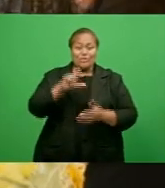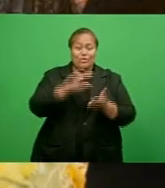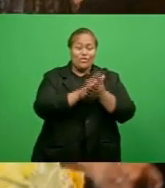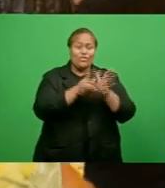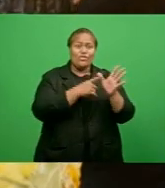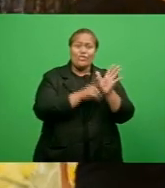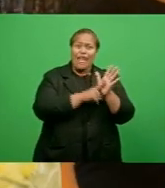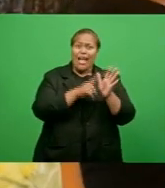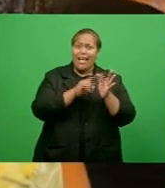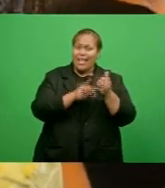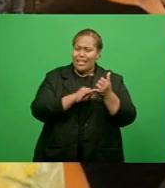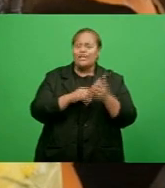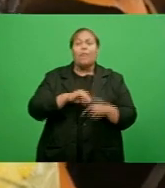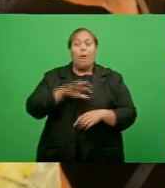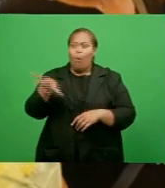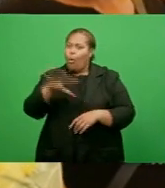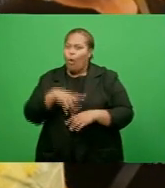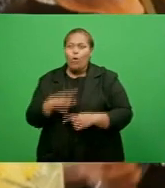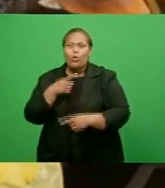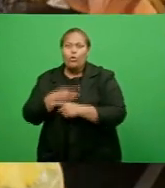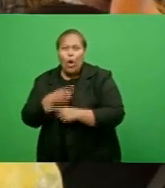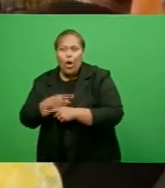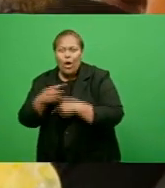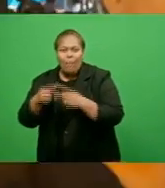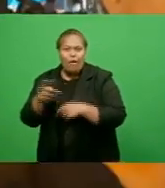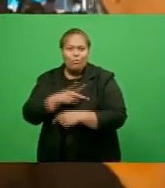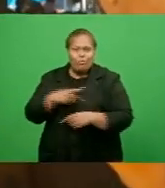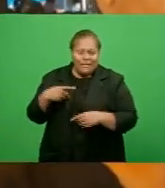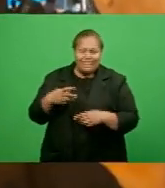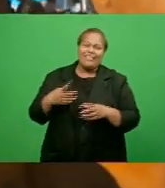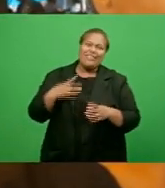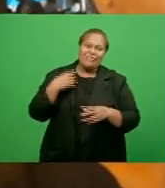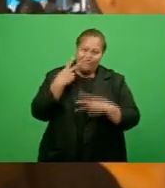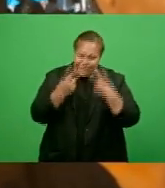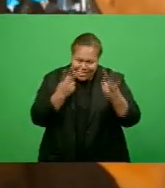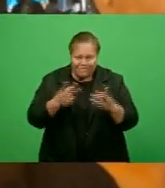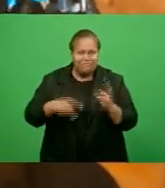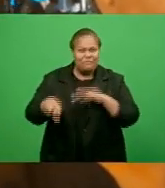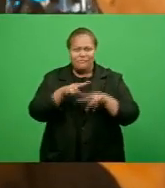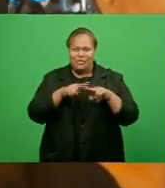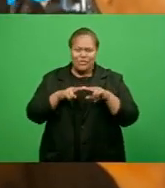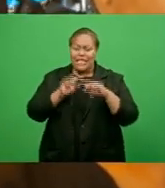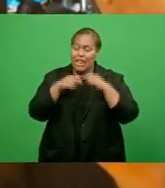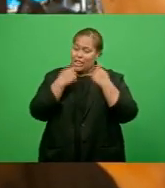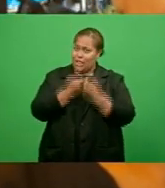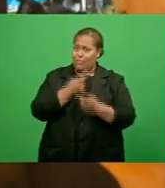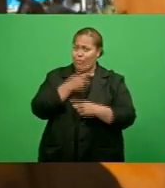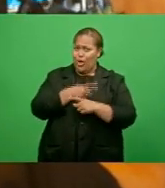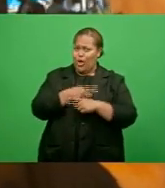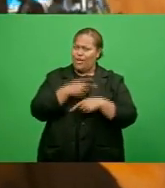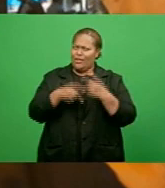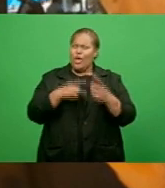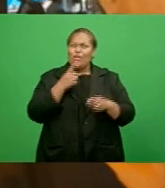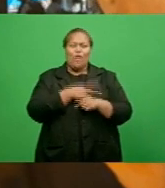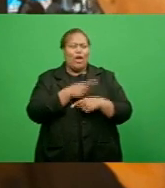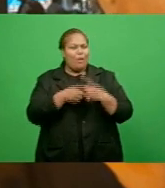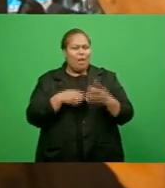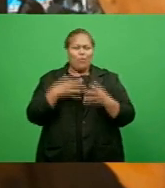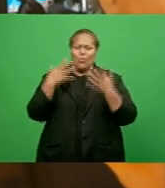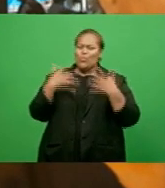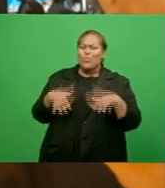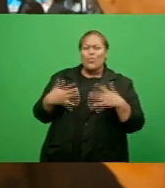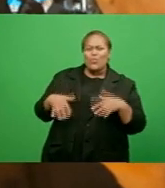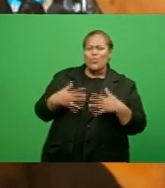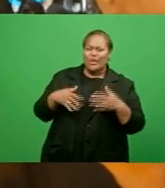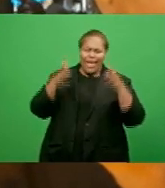busy talking about the handsome Prince Charles visiting Fiji. All our team talks were about the prince, his suit, his feet, his